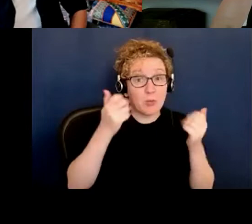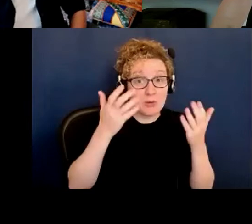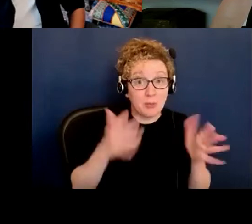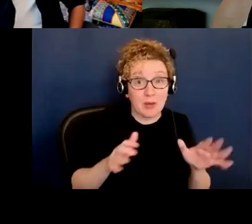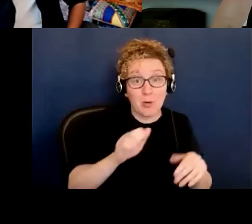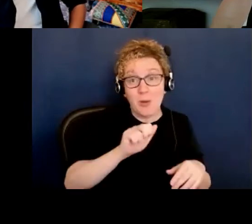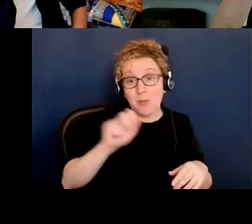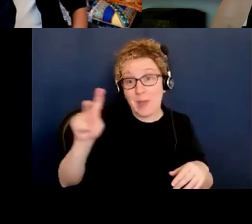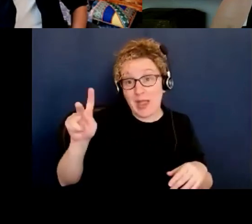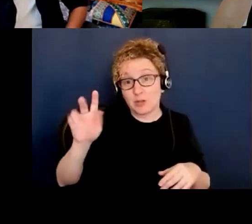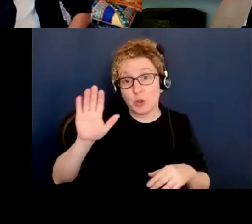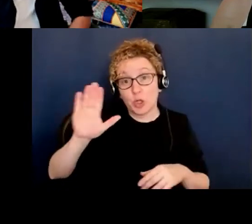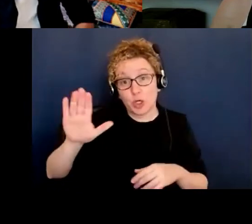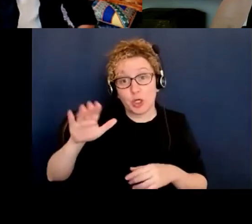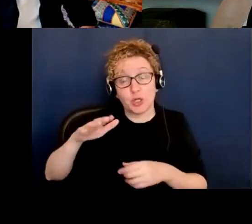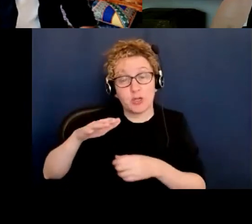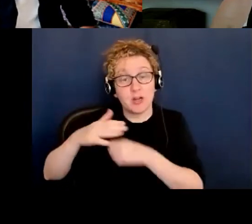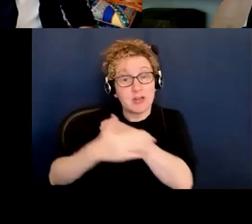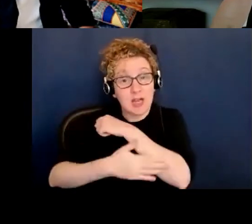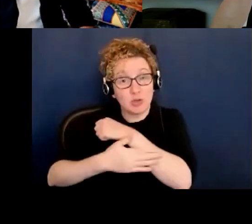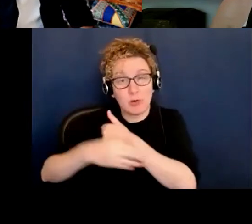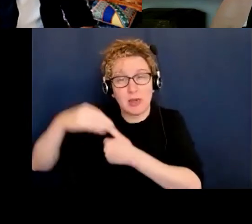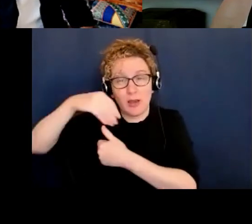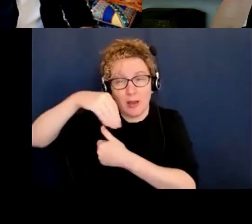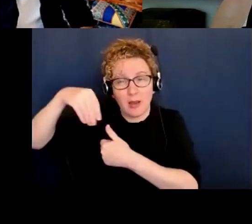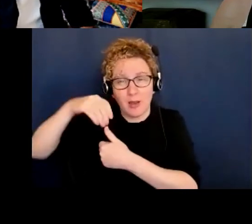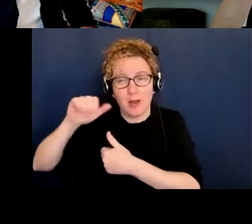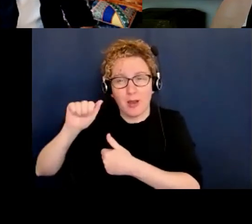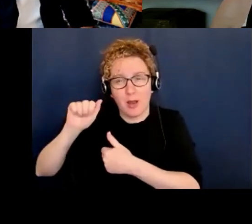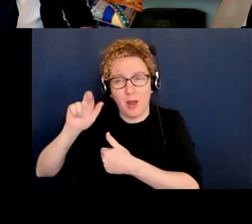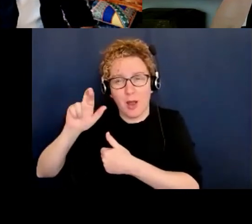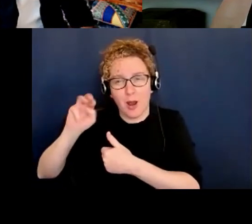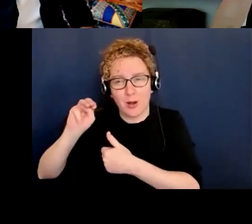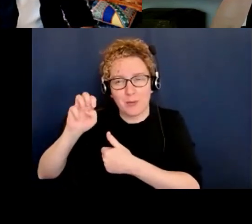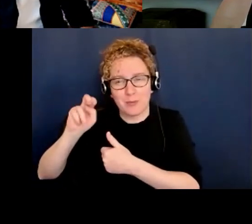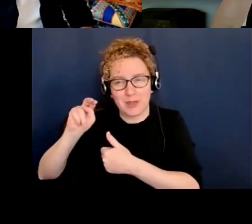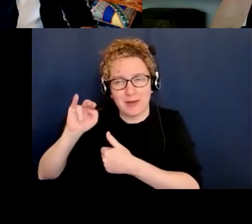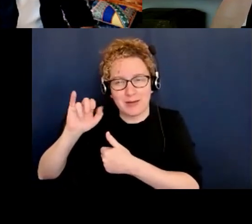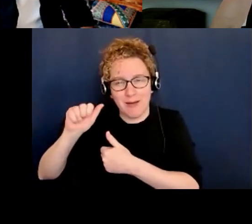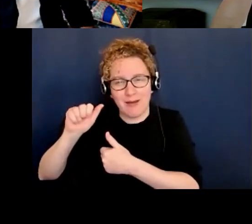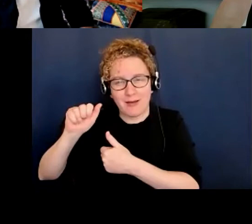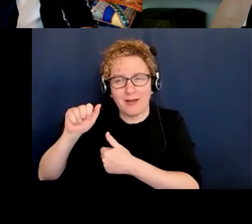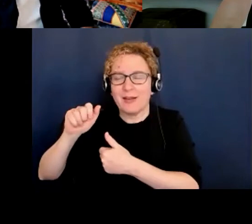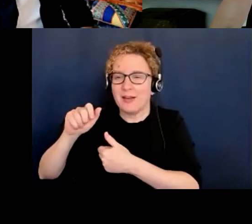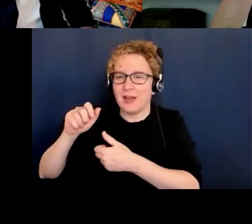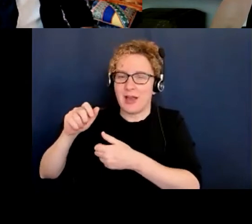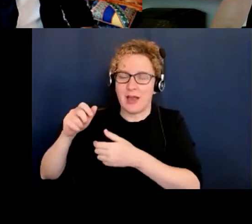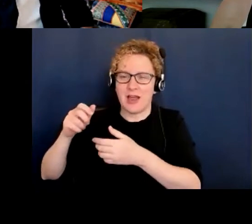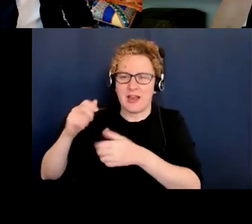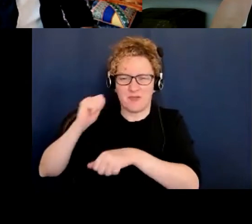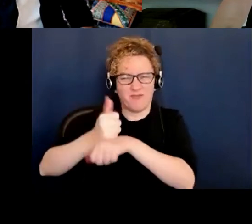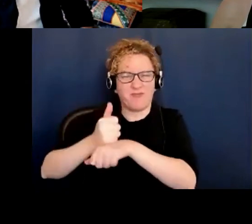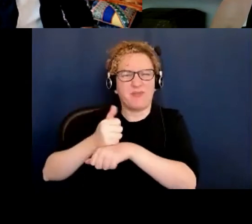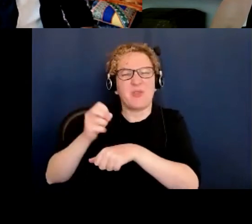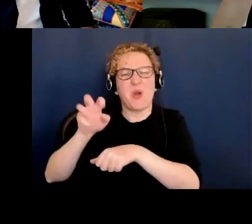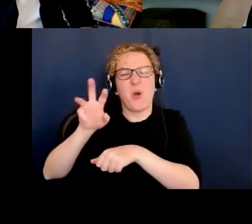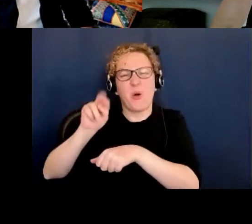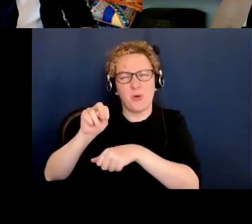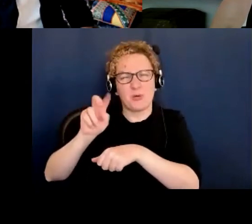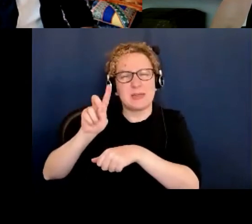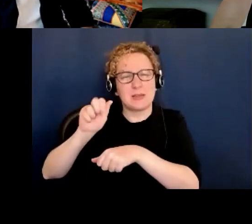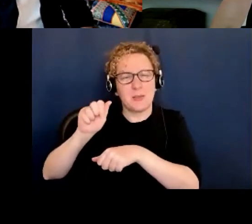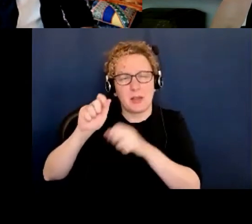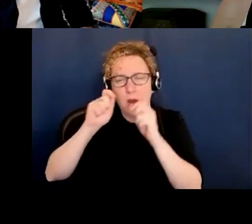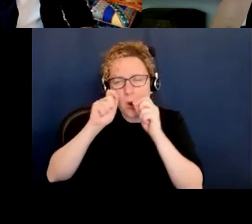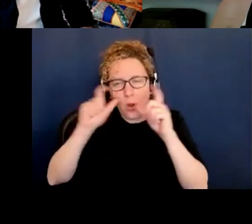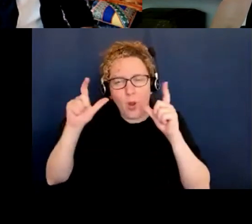Armenia, which is a city in Colombia, because she's Colombian, and she actually organized her very own disability awareness project in this